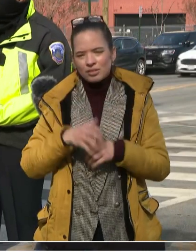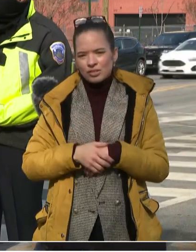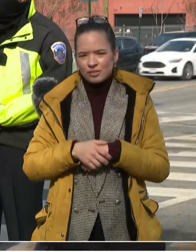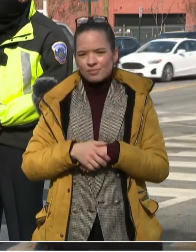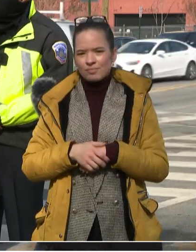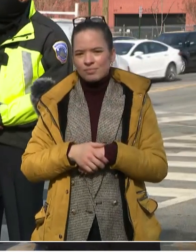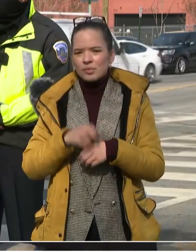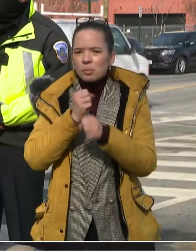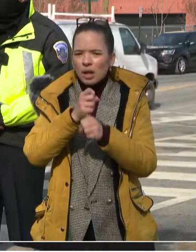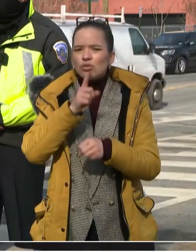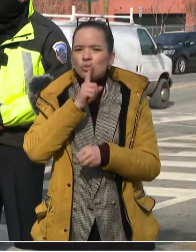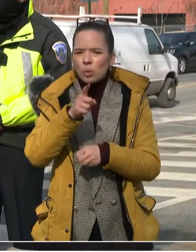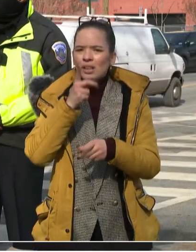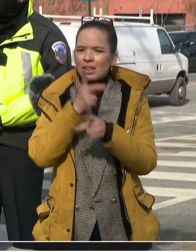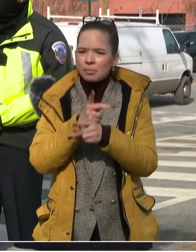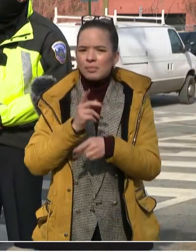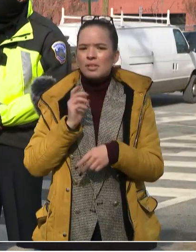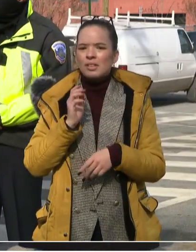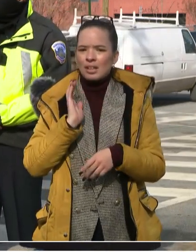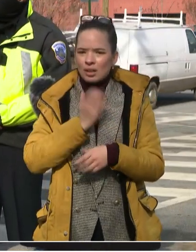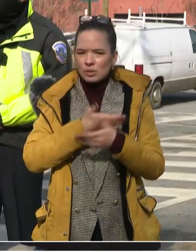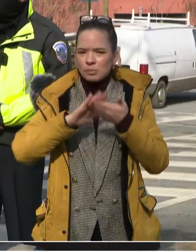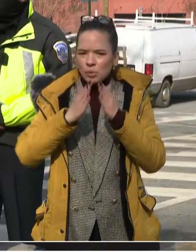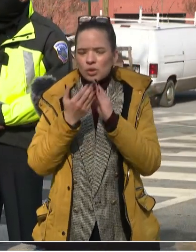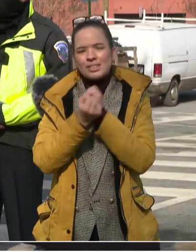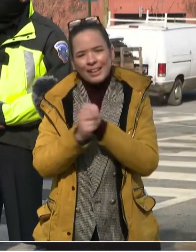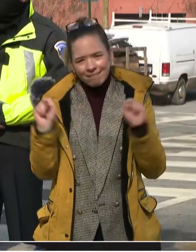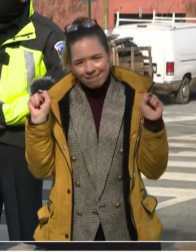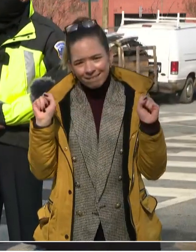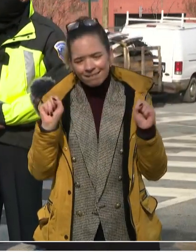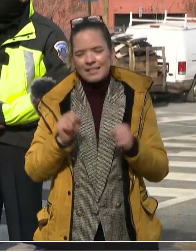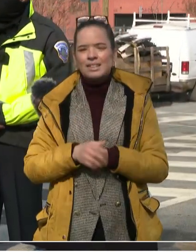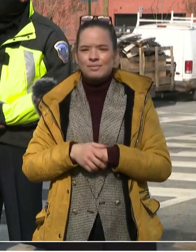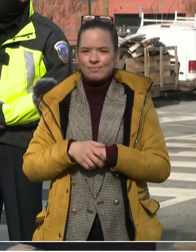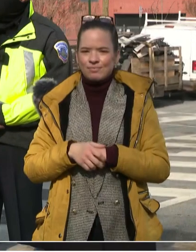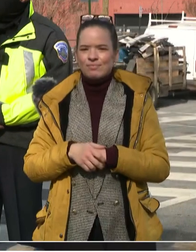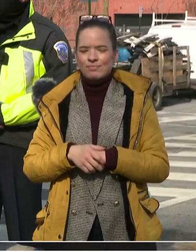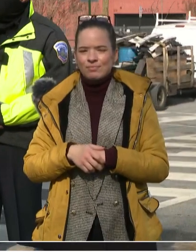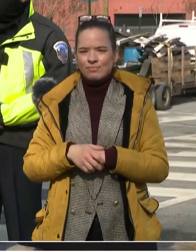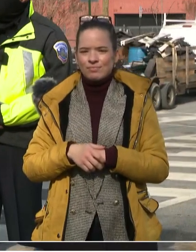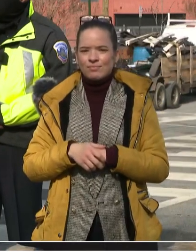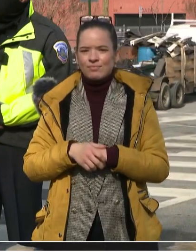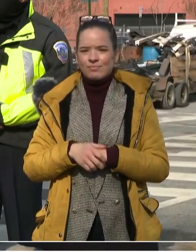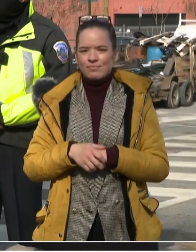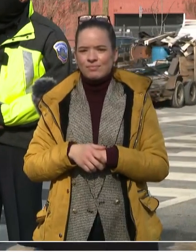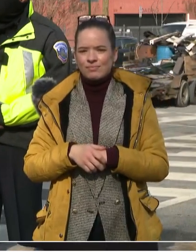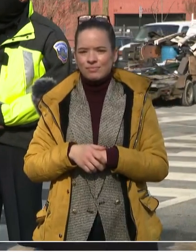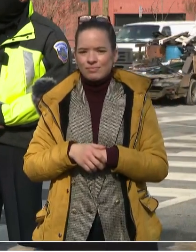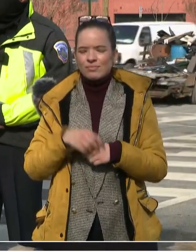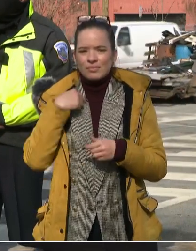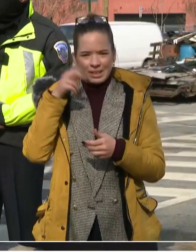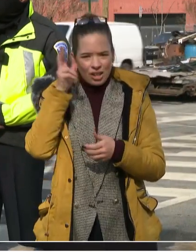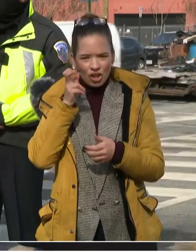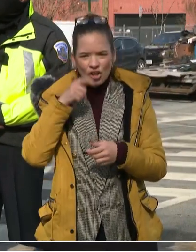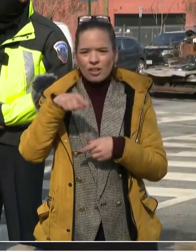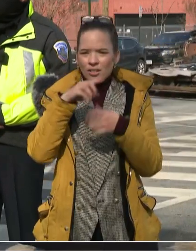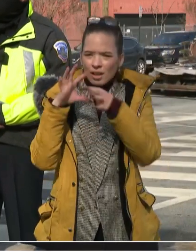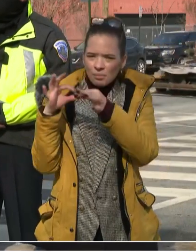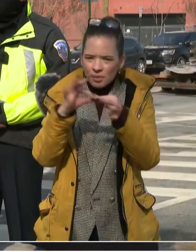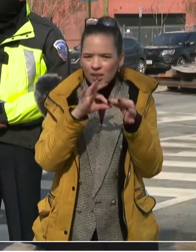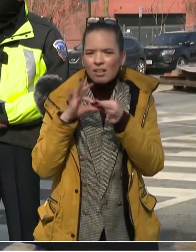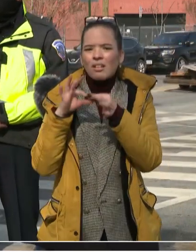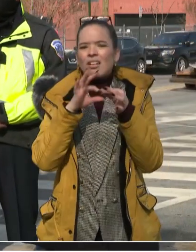keeping our community safe. So what I heard in all of the comments is that we need everybody to step